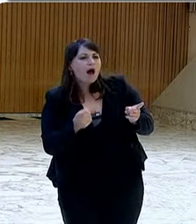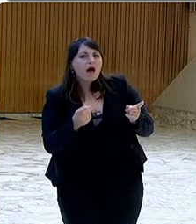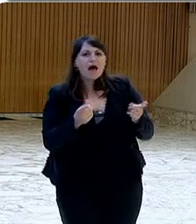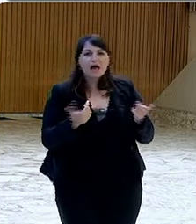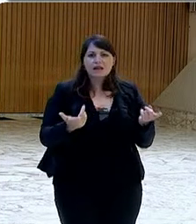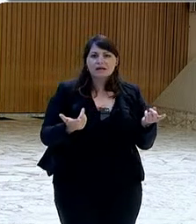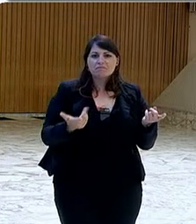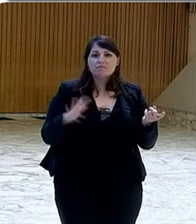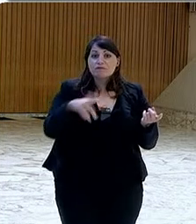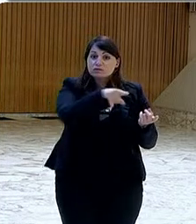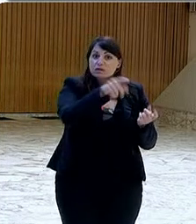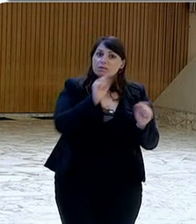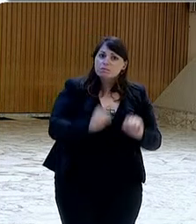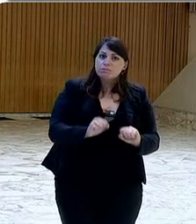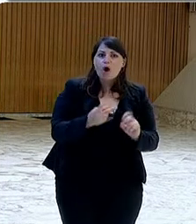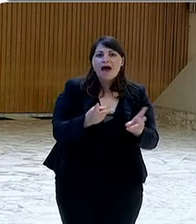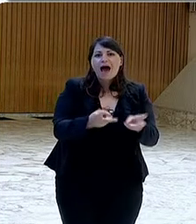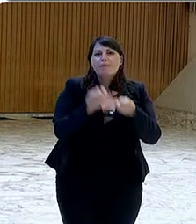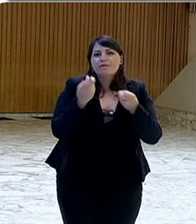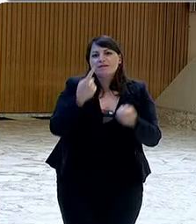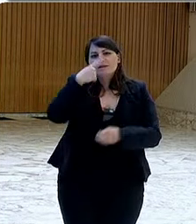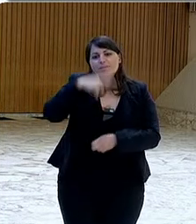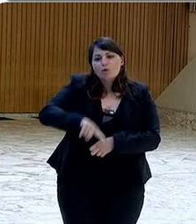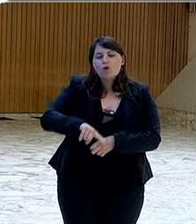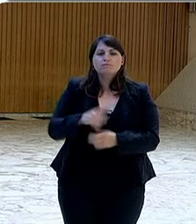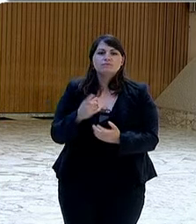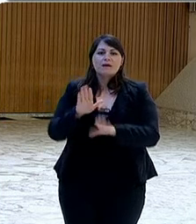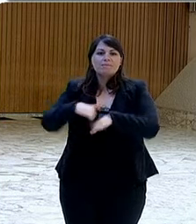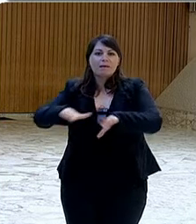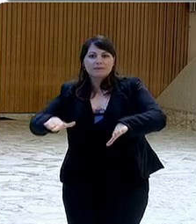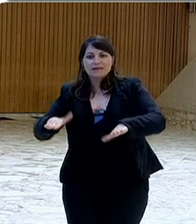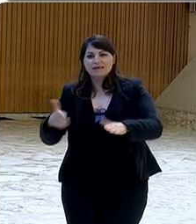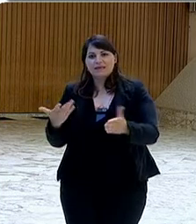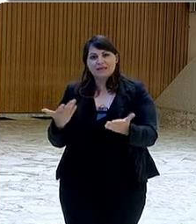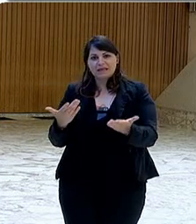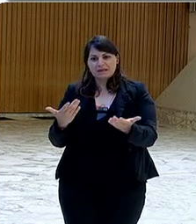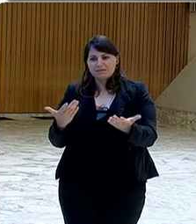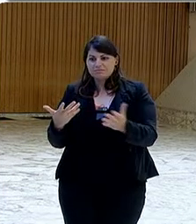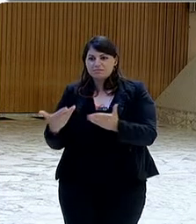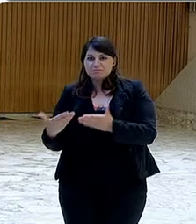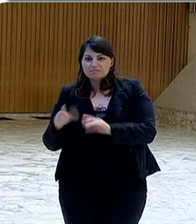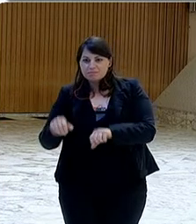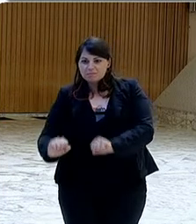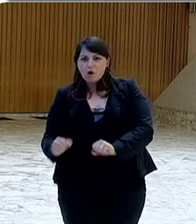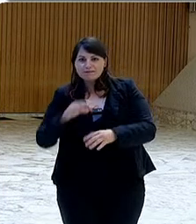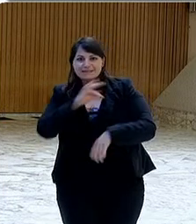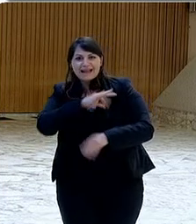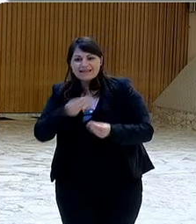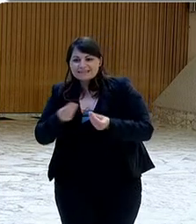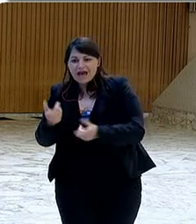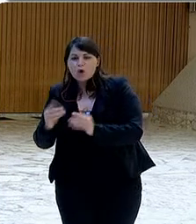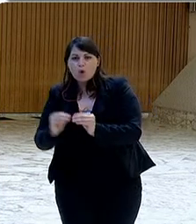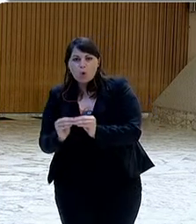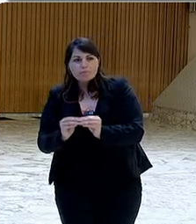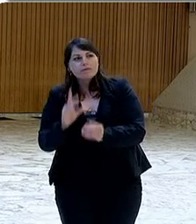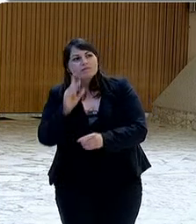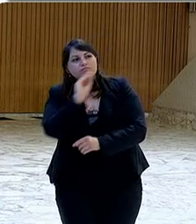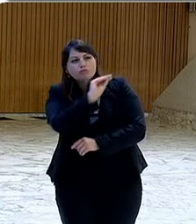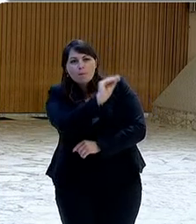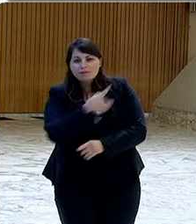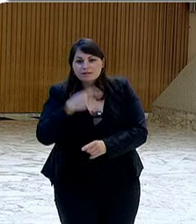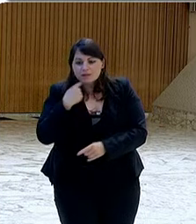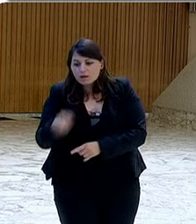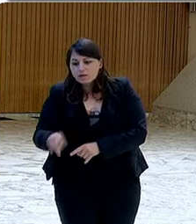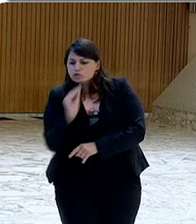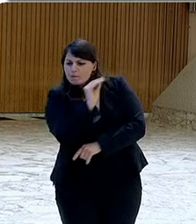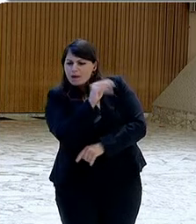lessons. Grandma, what was your first communion like? Grandpa, did you get confirmed?